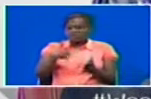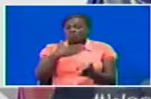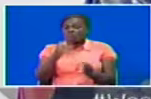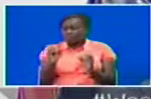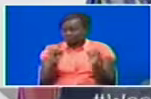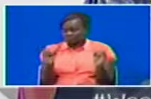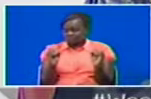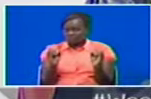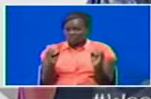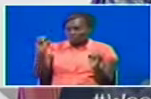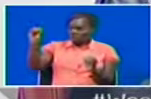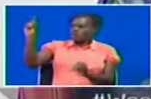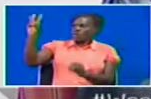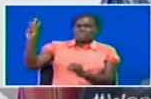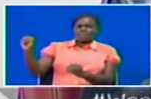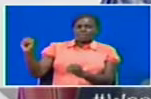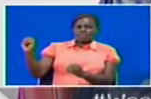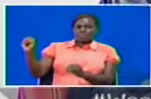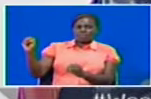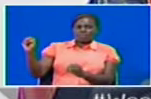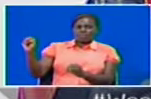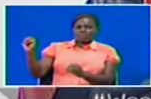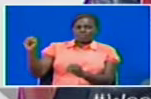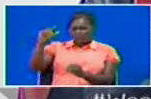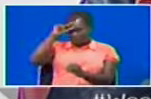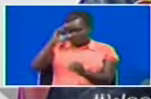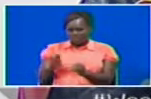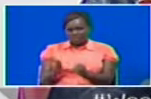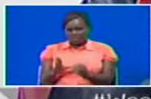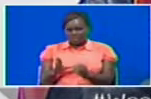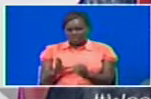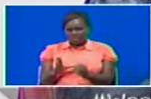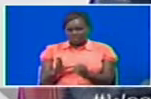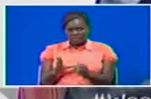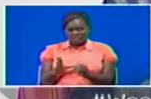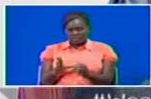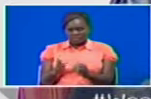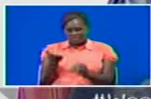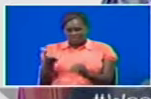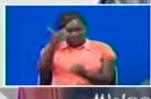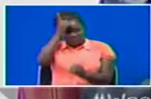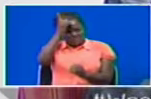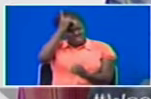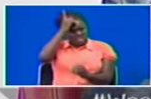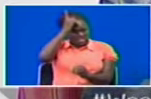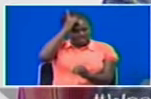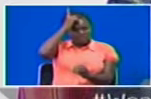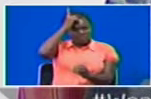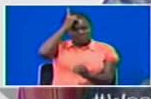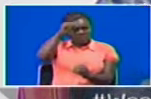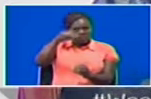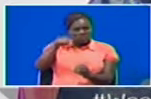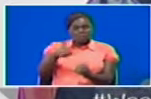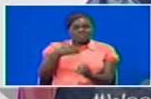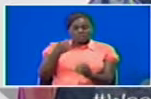So ODM, which is the alternative government from Jubilee, is on the ground. And the people, I used to be